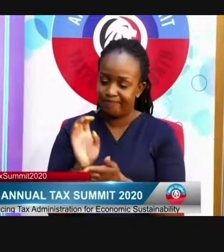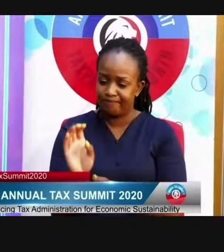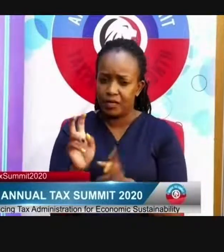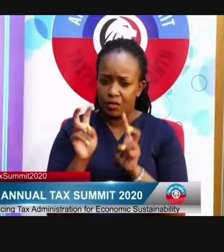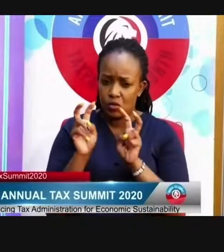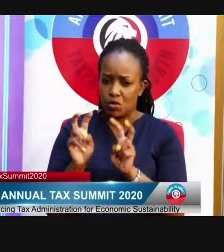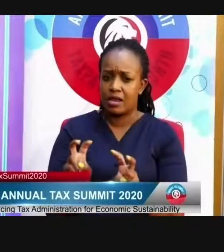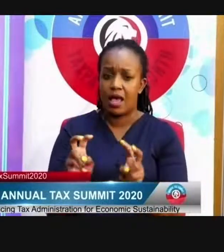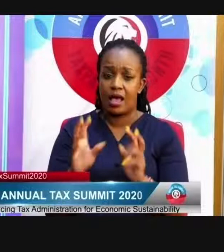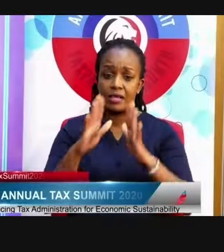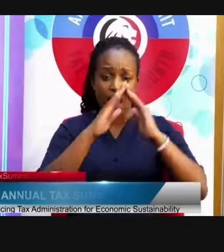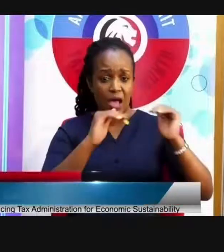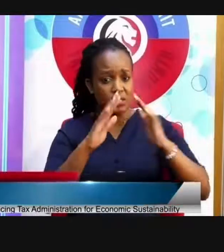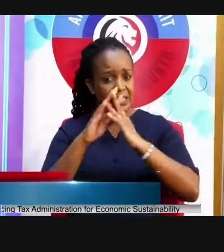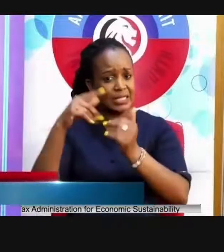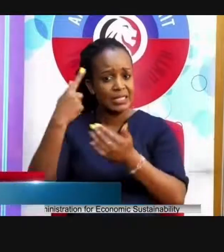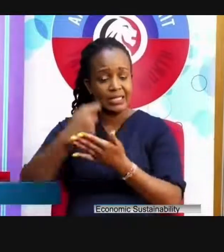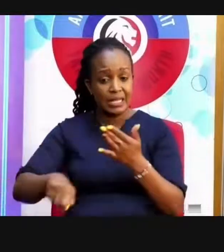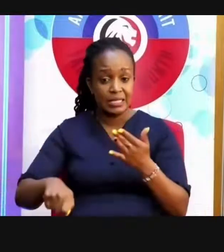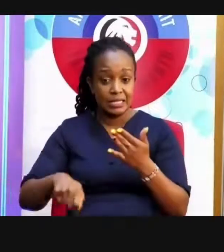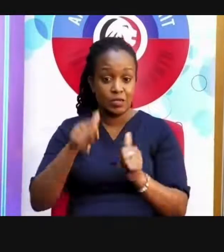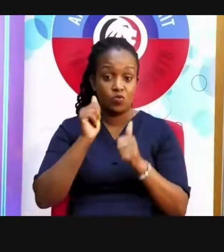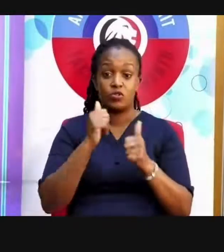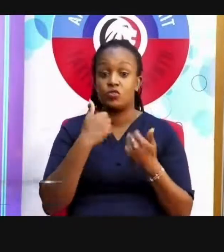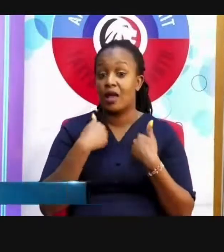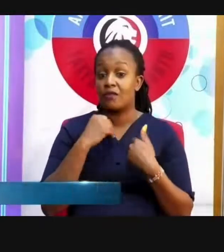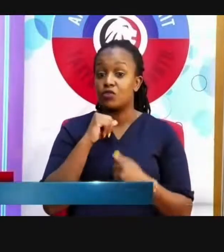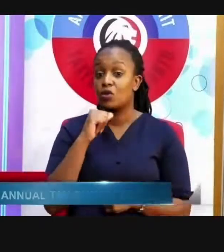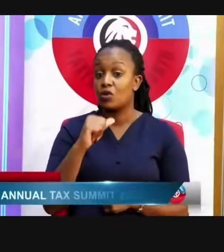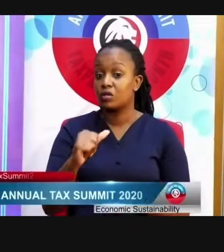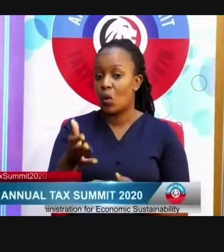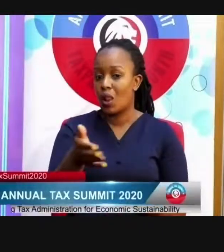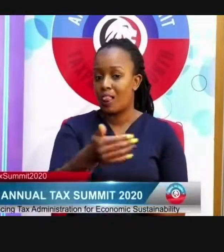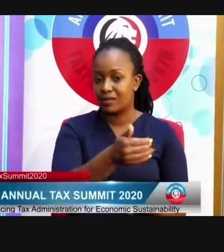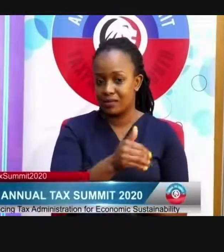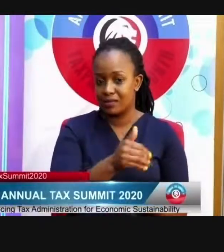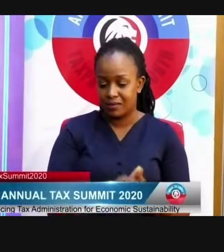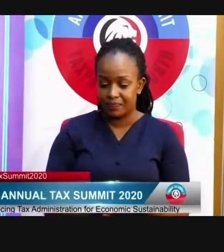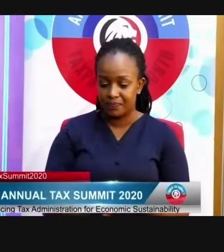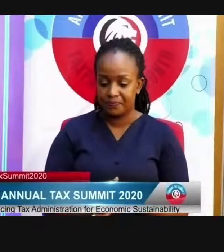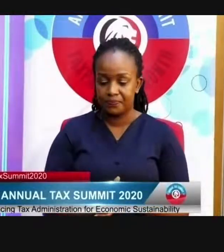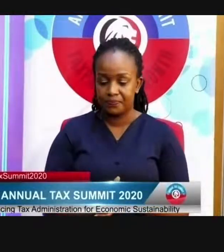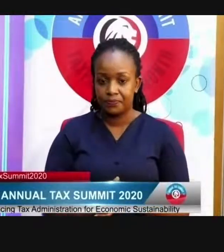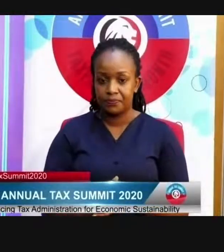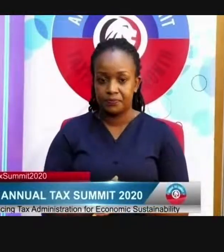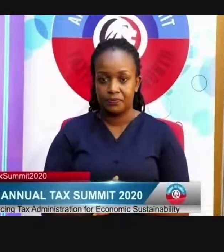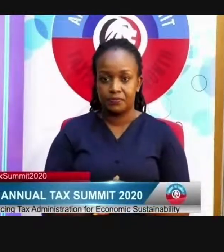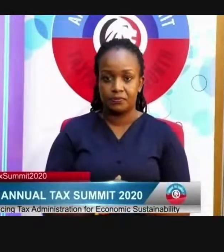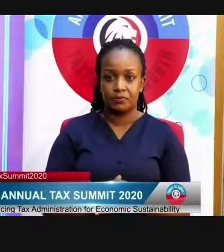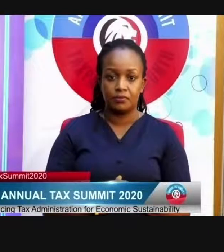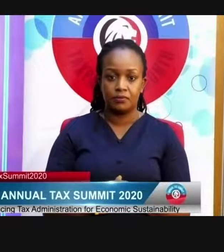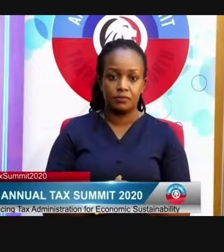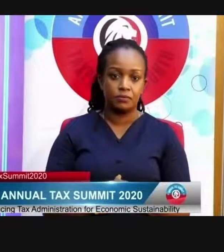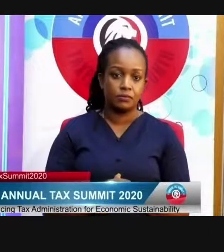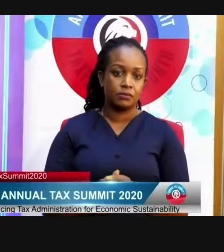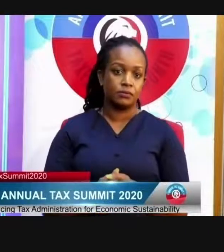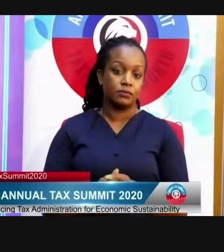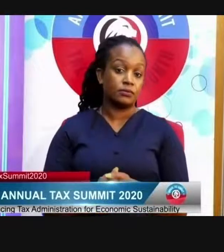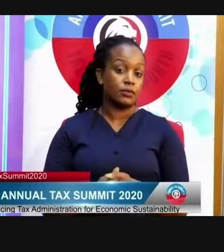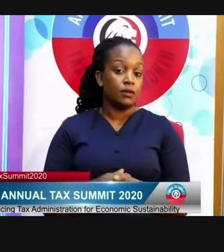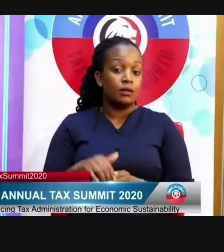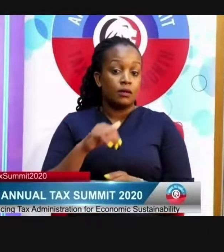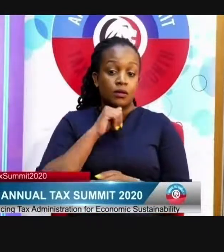type of taxes that we haven't done. Not increasing taxes, not burdening taxpayers with